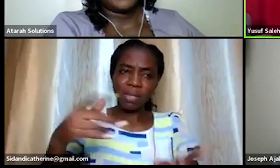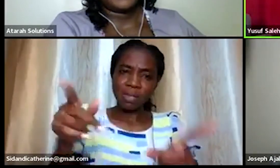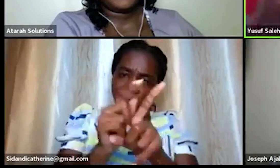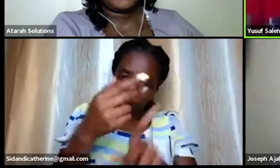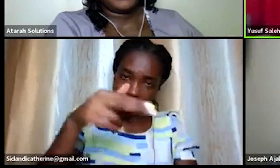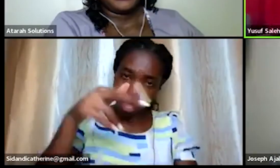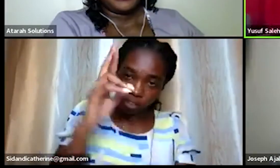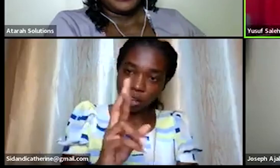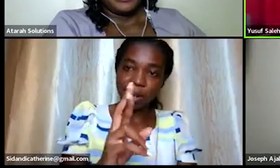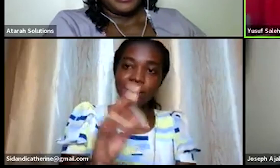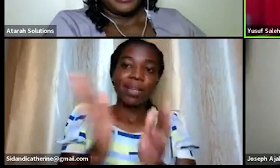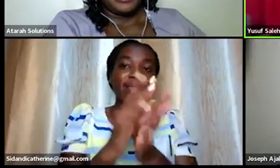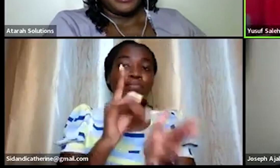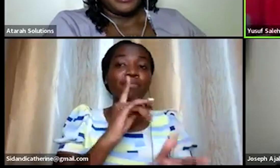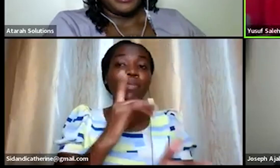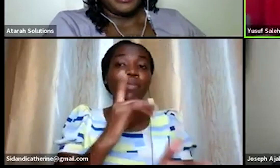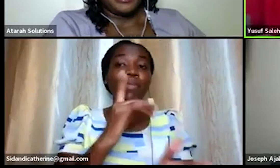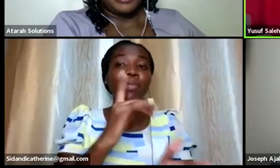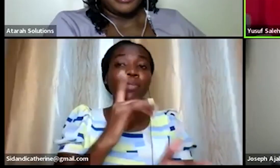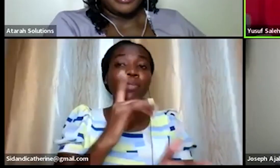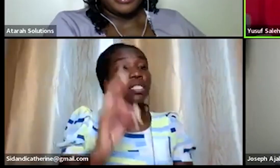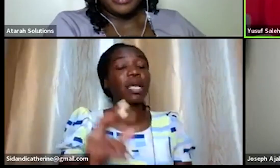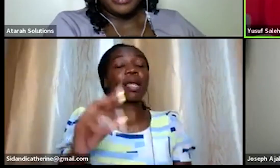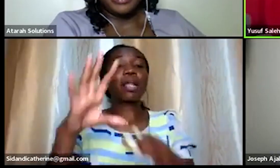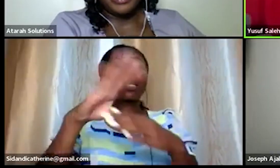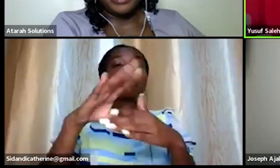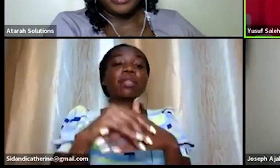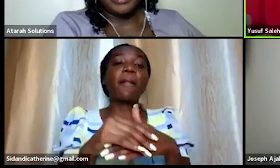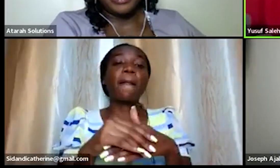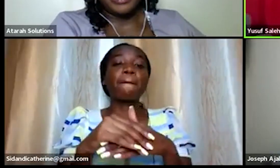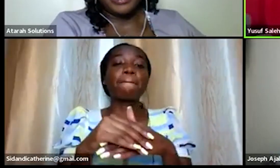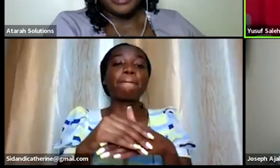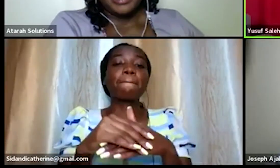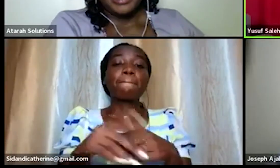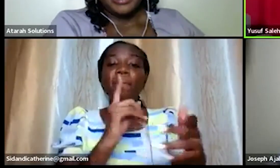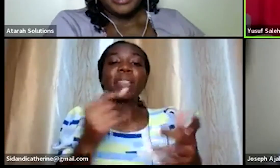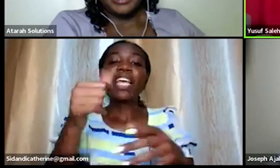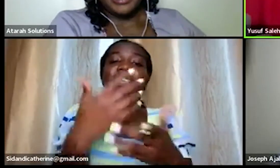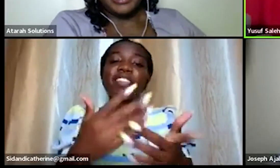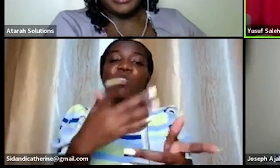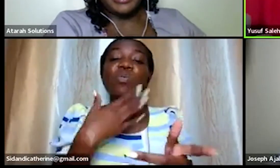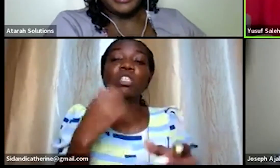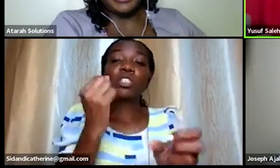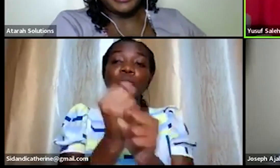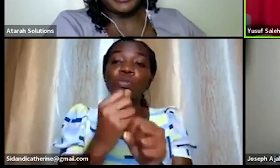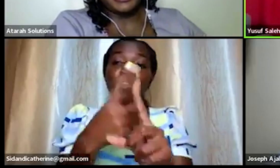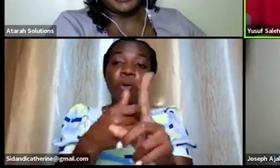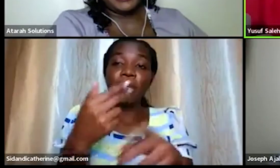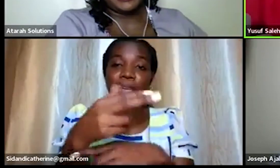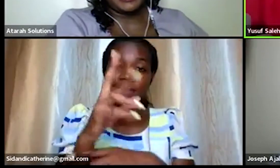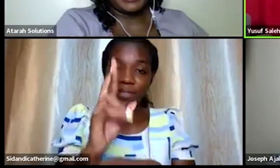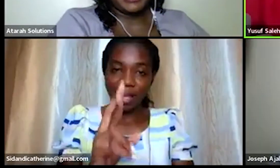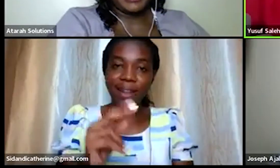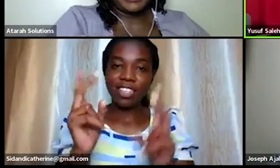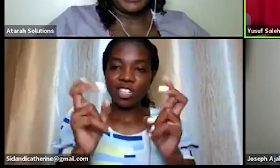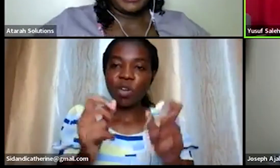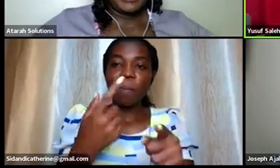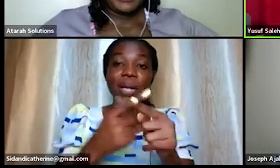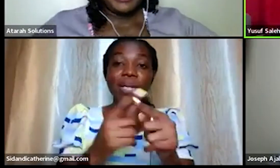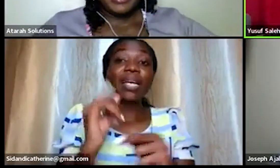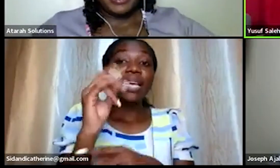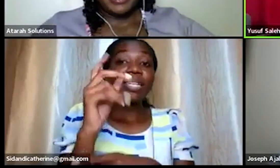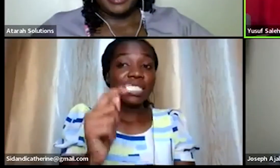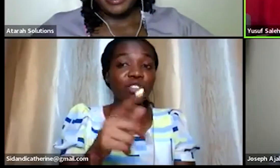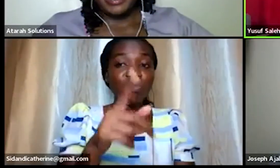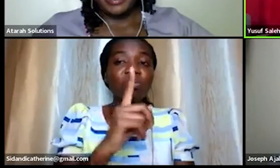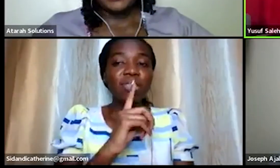he said he's a HR intern. He tells me anything you want to do from HR perspective, but it's IT. Let me see,